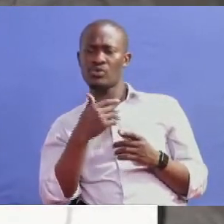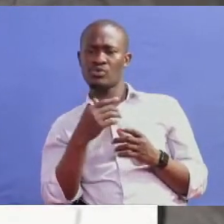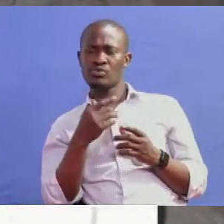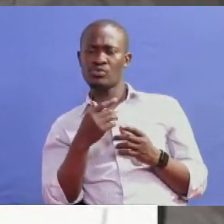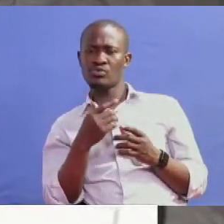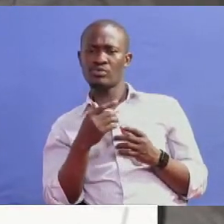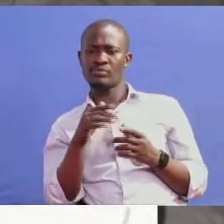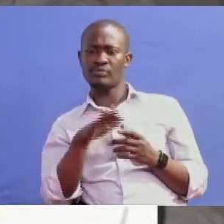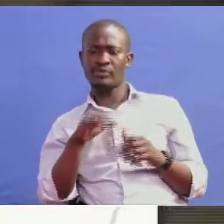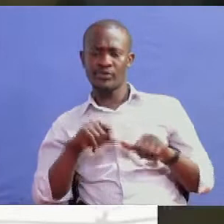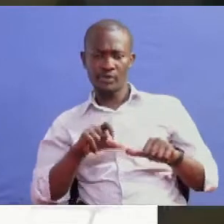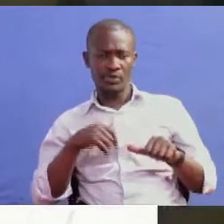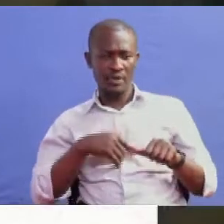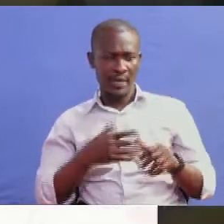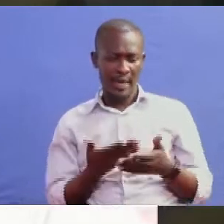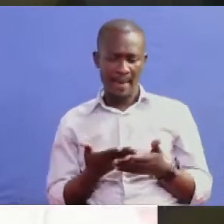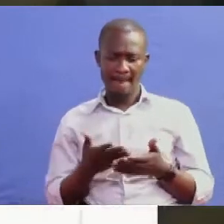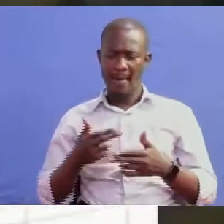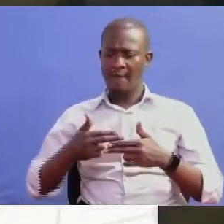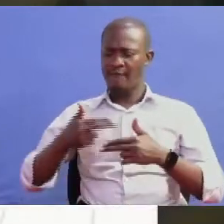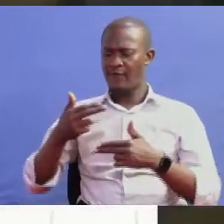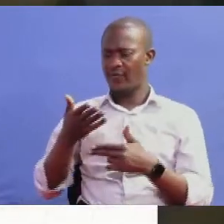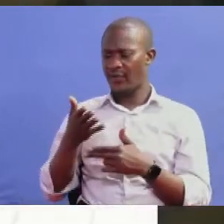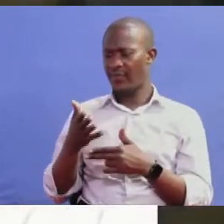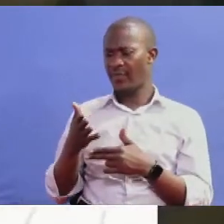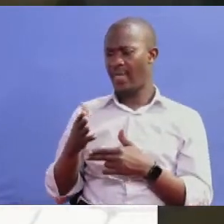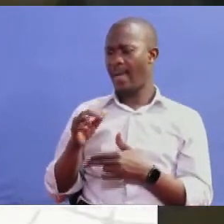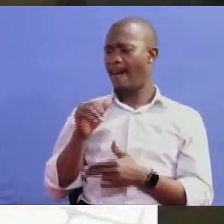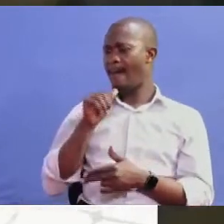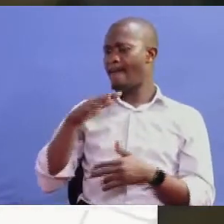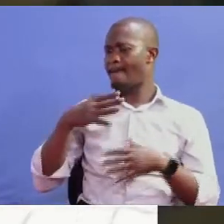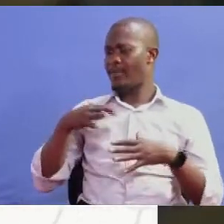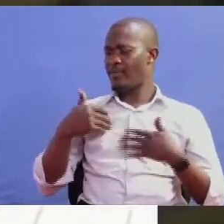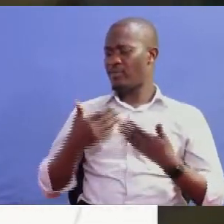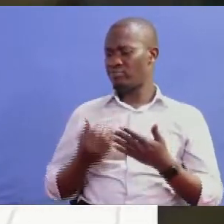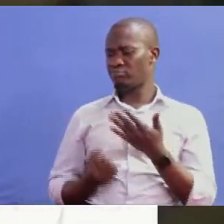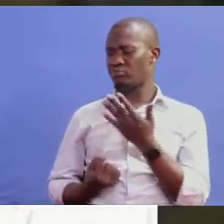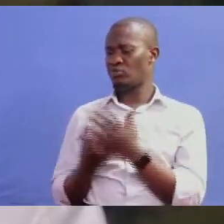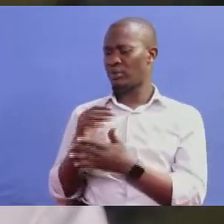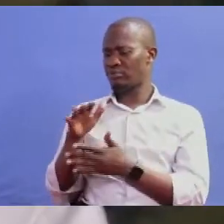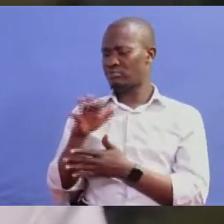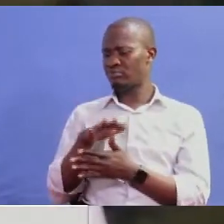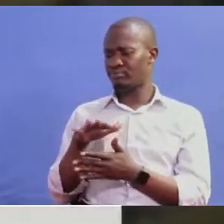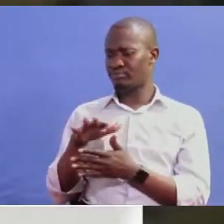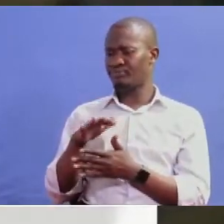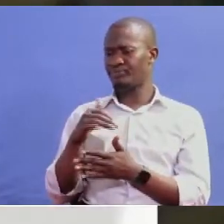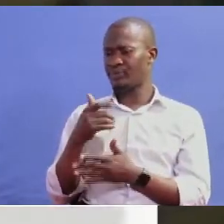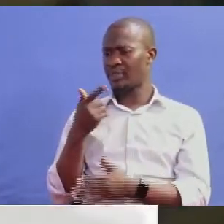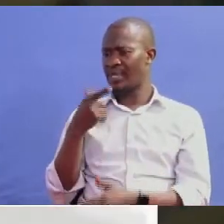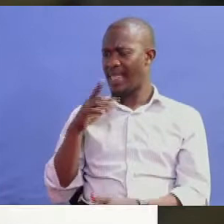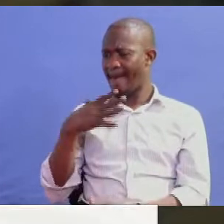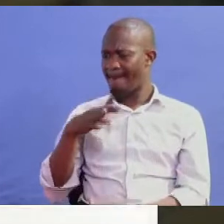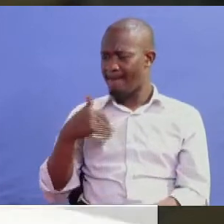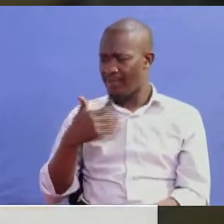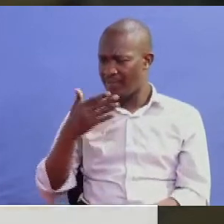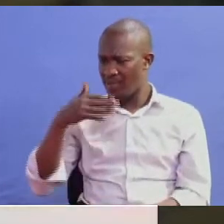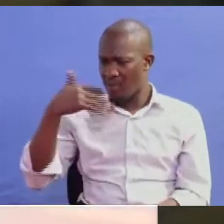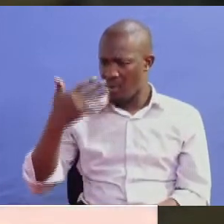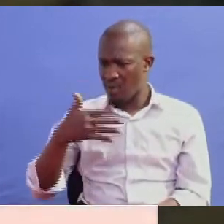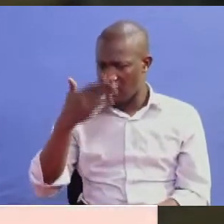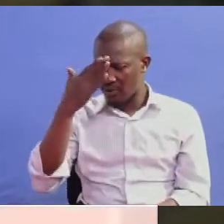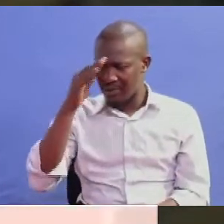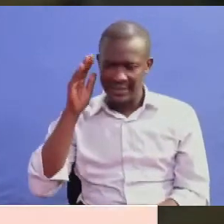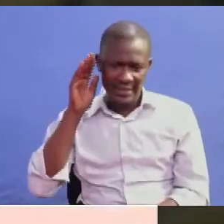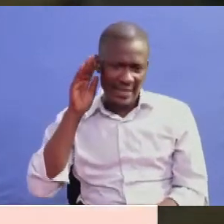live. Crime rate was really high. And the people I grew around with, they were the people that usually here